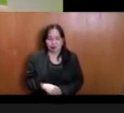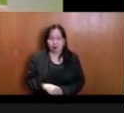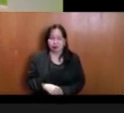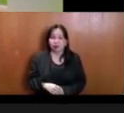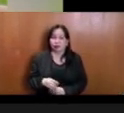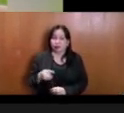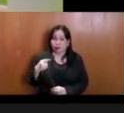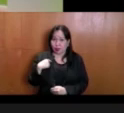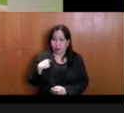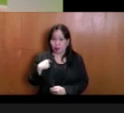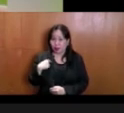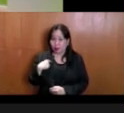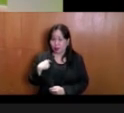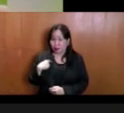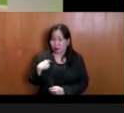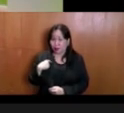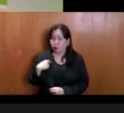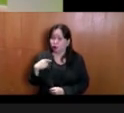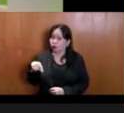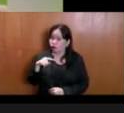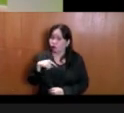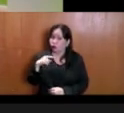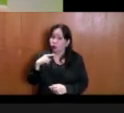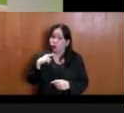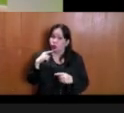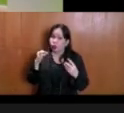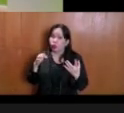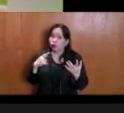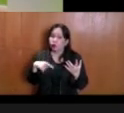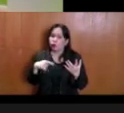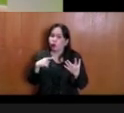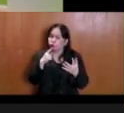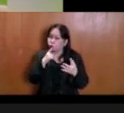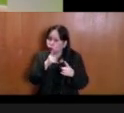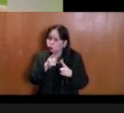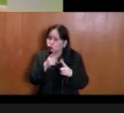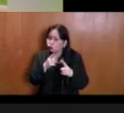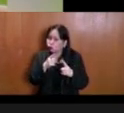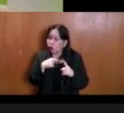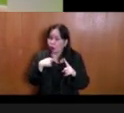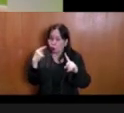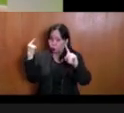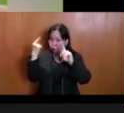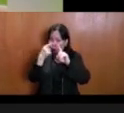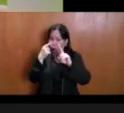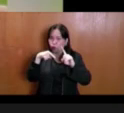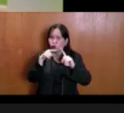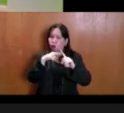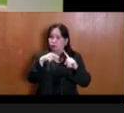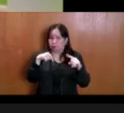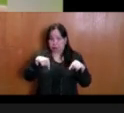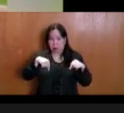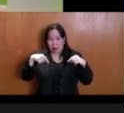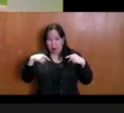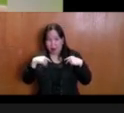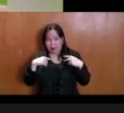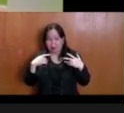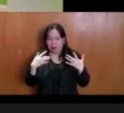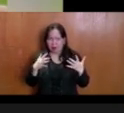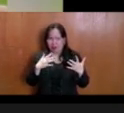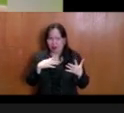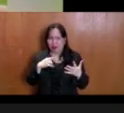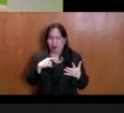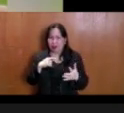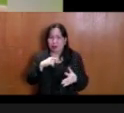Are we punching above our weight when we talk about RE targets? I mean, you think about it, we don't even have, our power